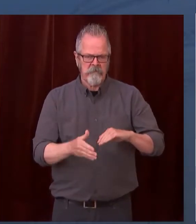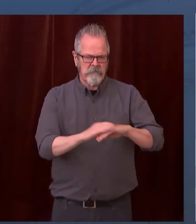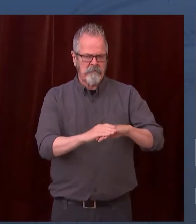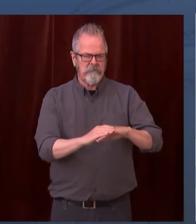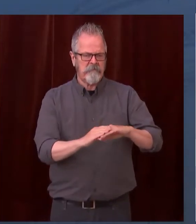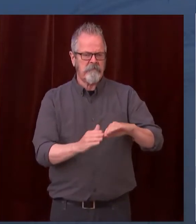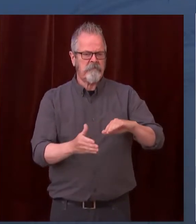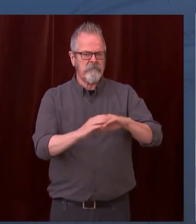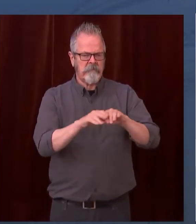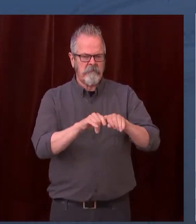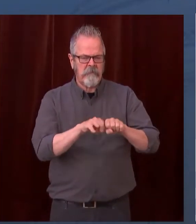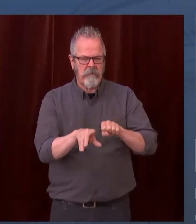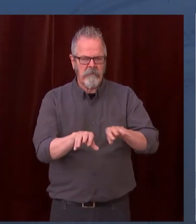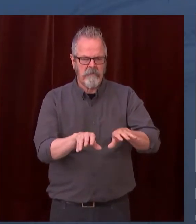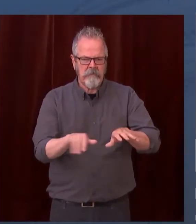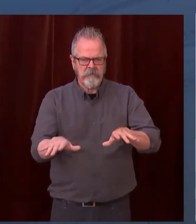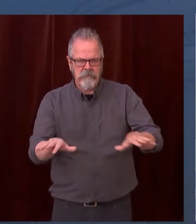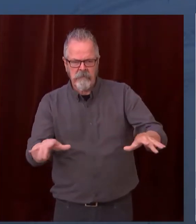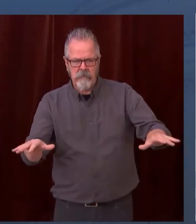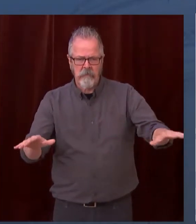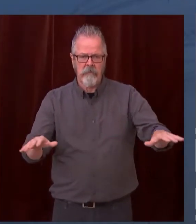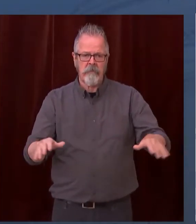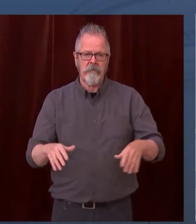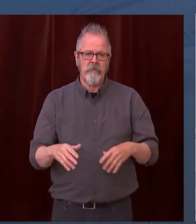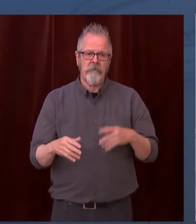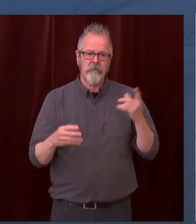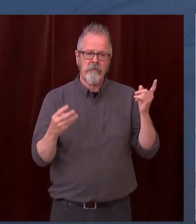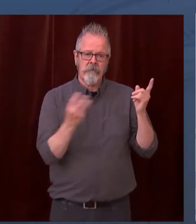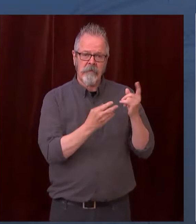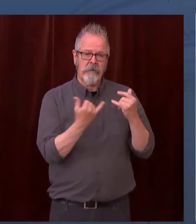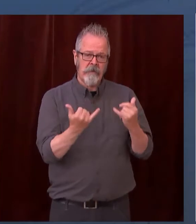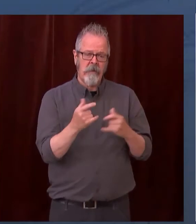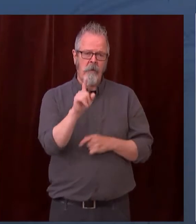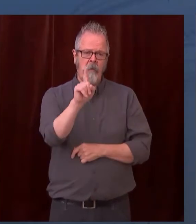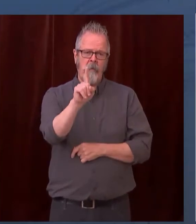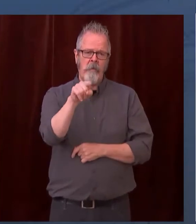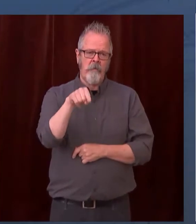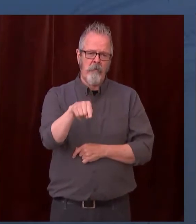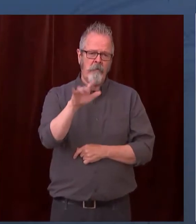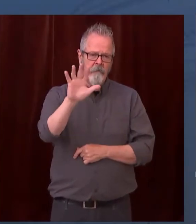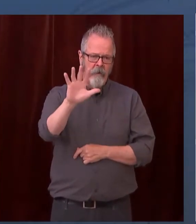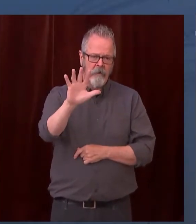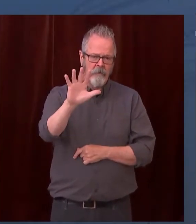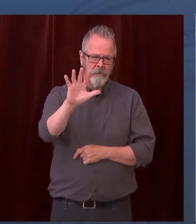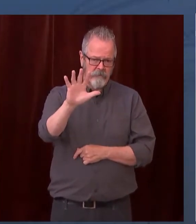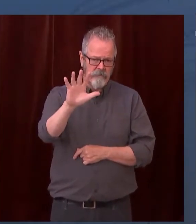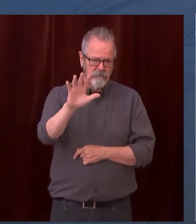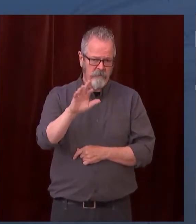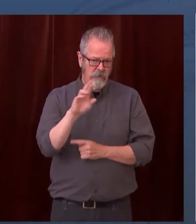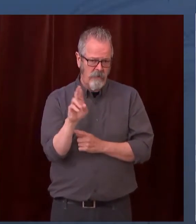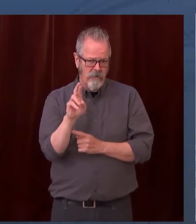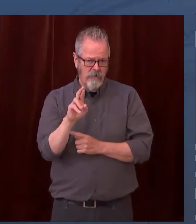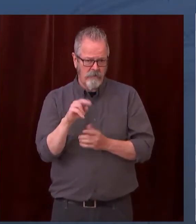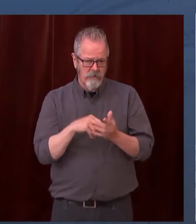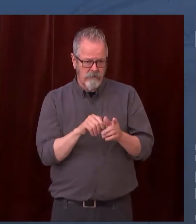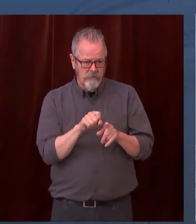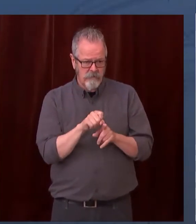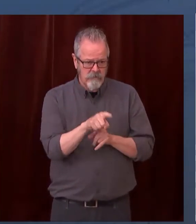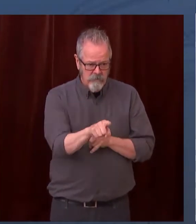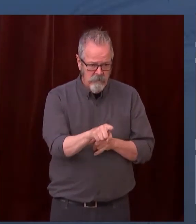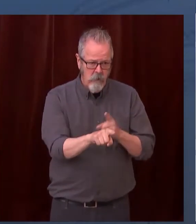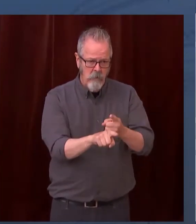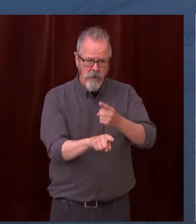about 1.5. In eastern Washington, worryingly, it's above 1, although it has, you'll notice, come down a little